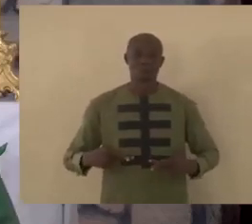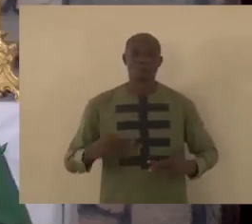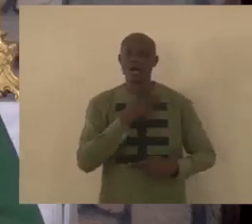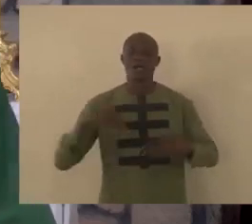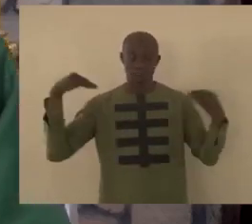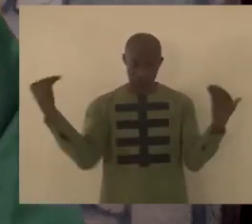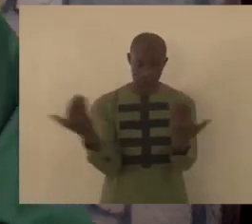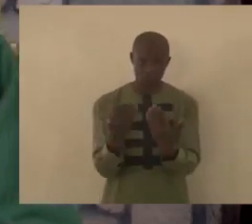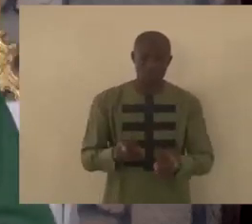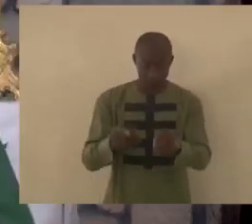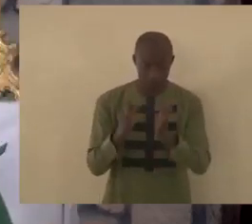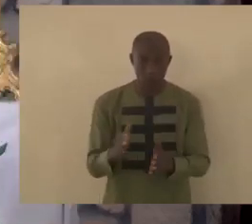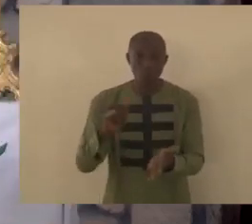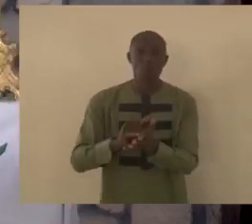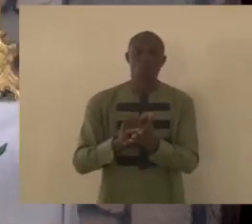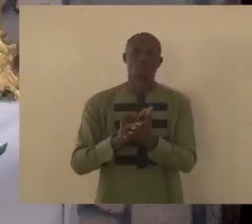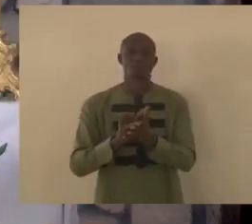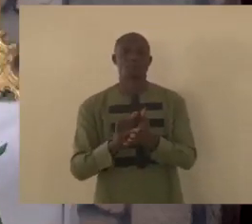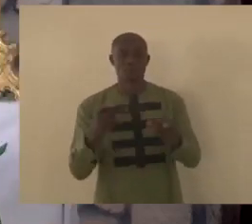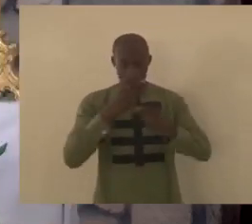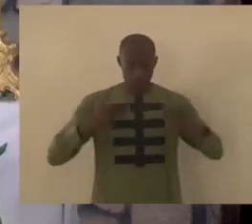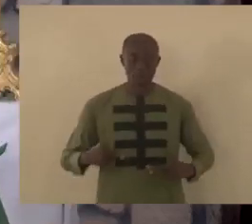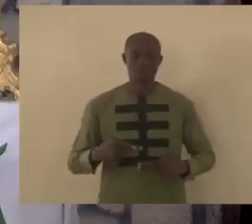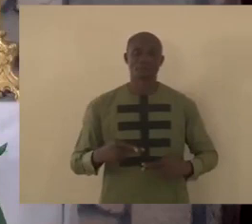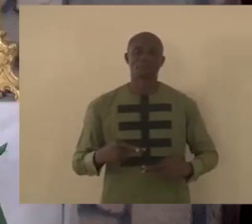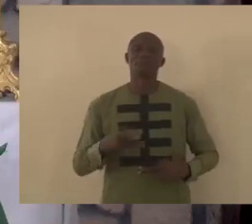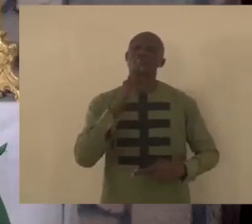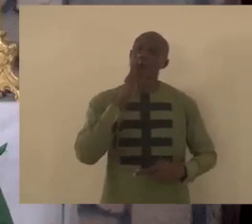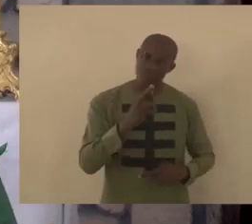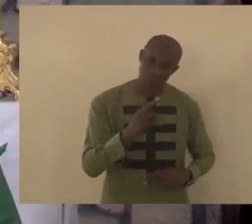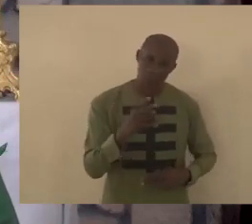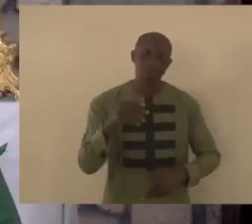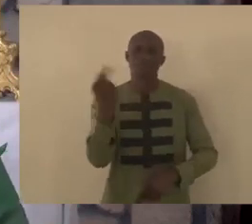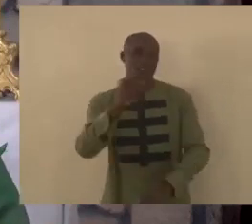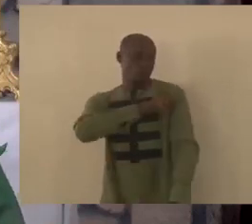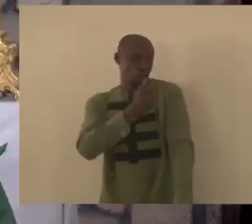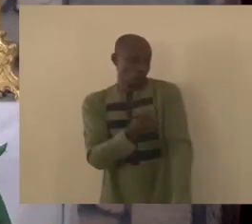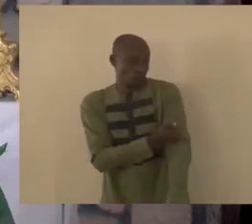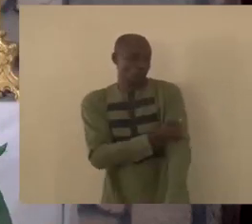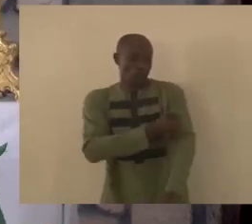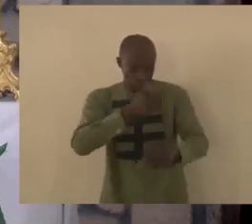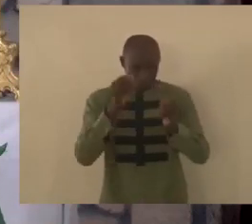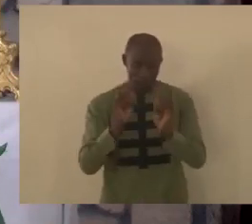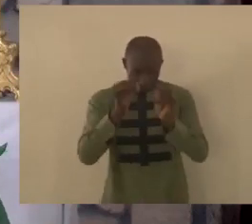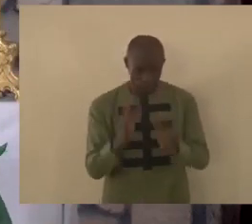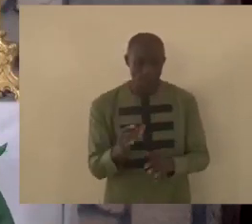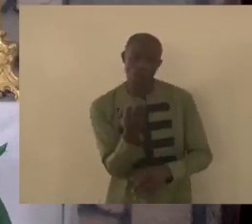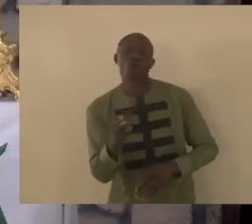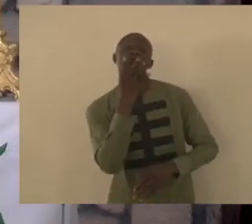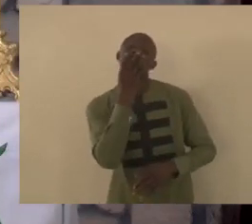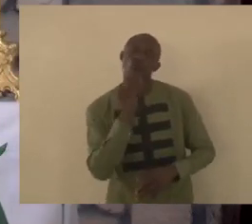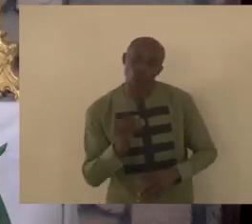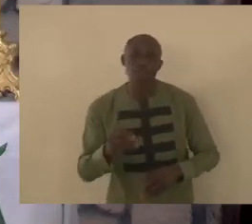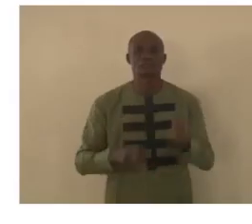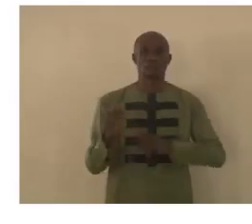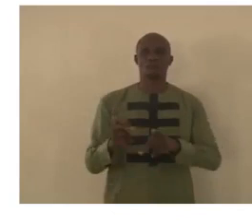Pharisees, the crowds and his disciples, that the scribes and the Pharisees are the authoritative teachers of the